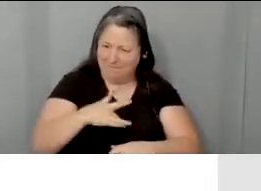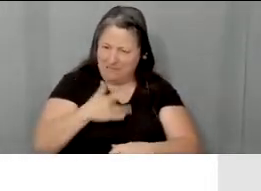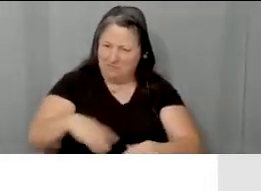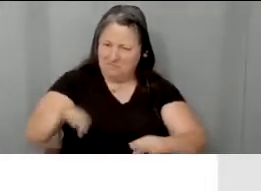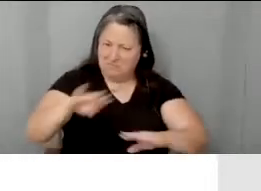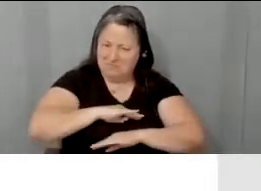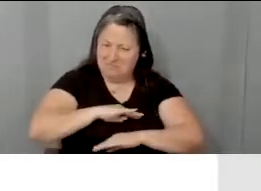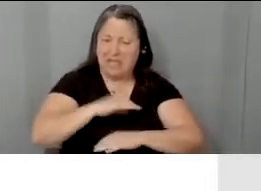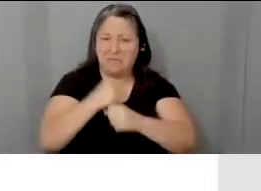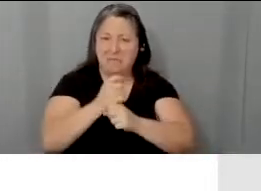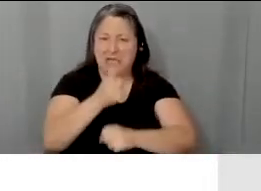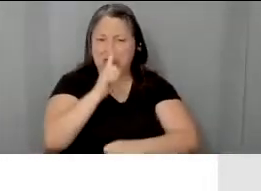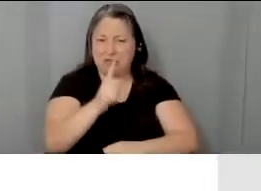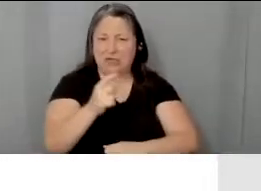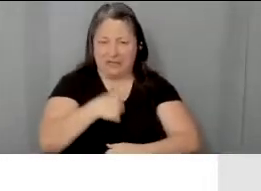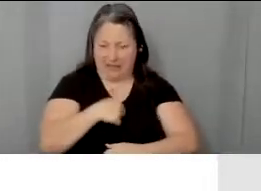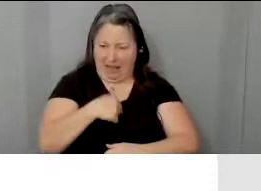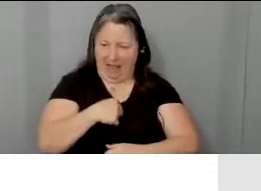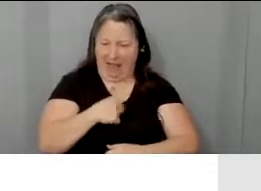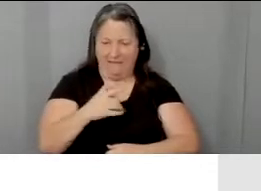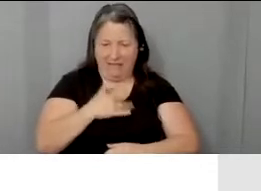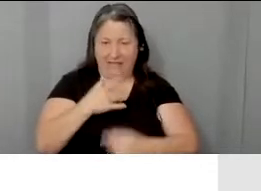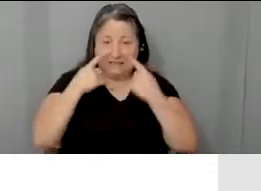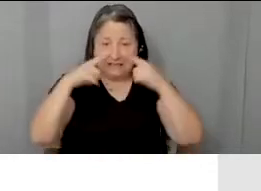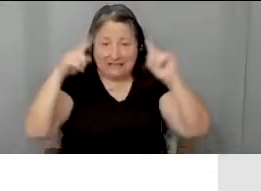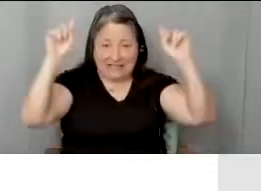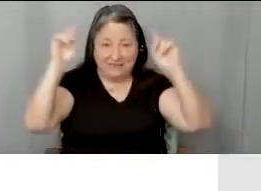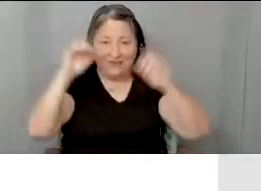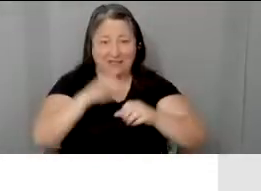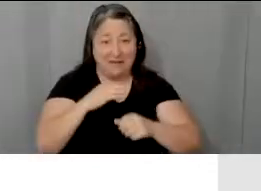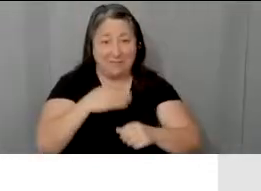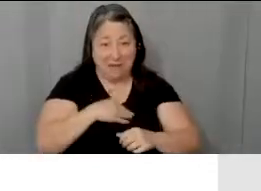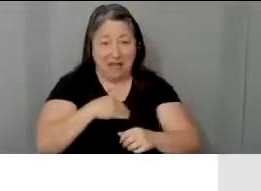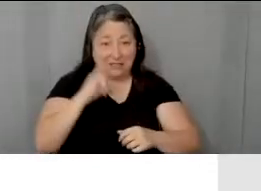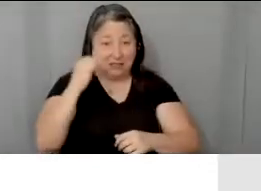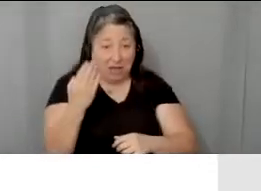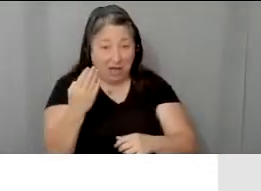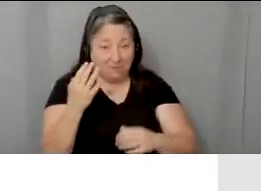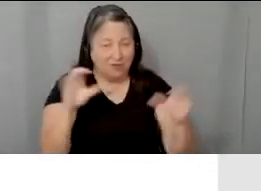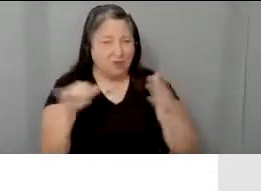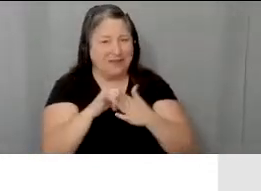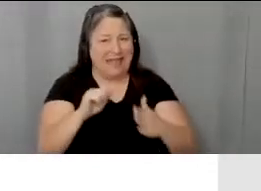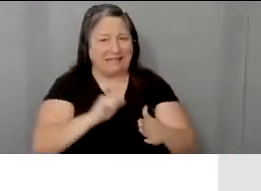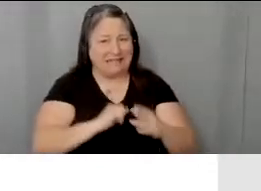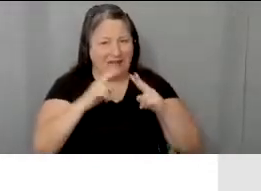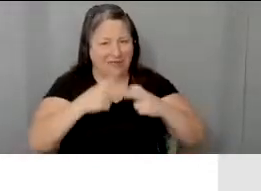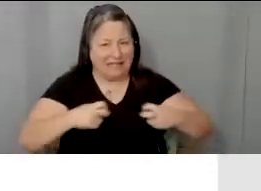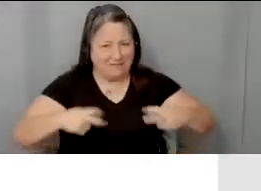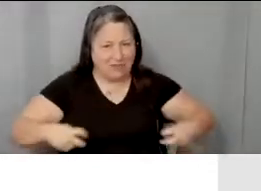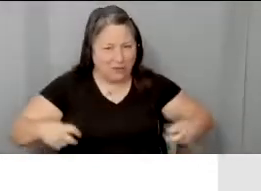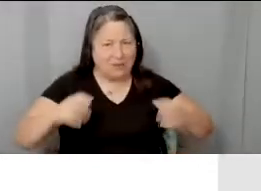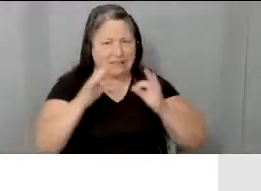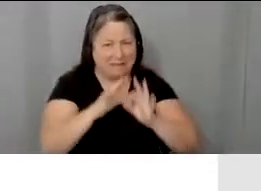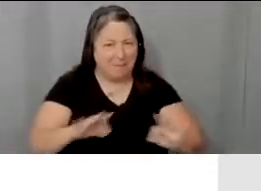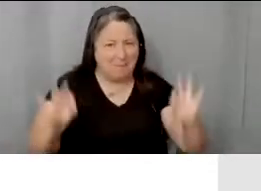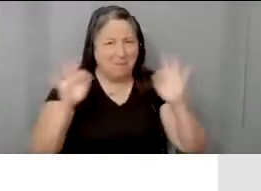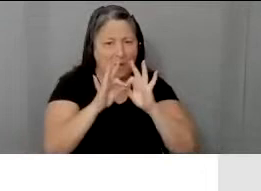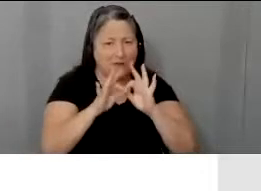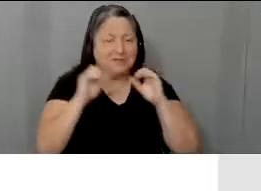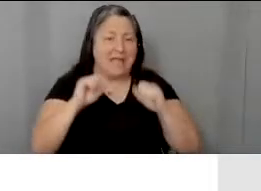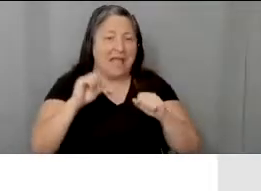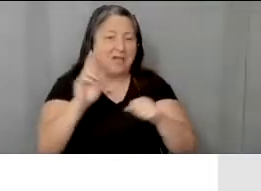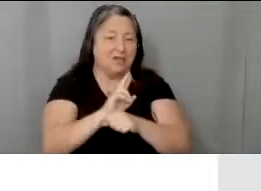and to make sure that you are successful in your job. So doing that self-inventory is very important. So you can use job